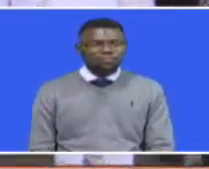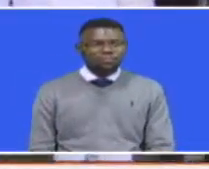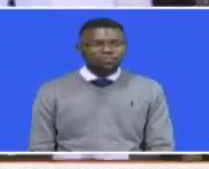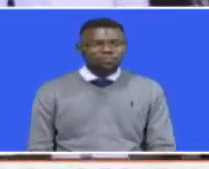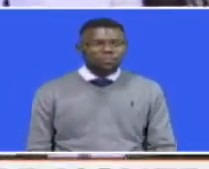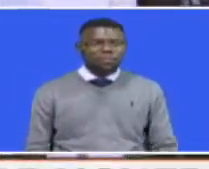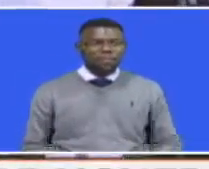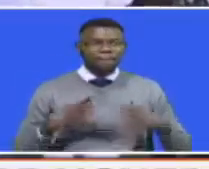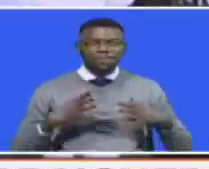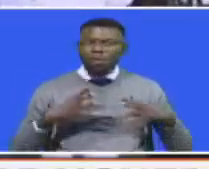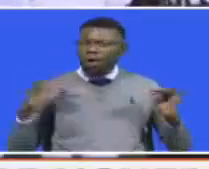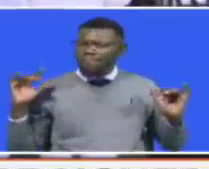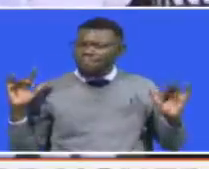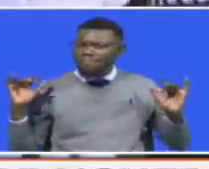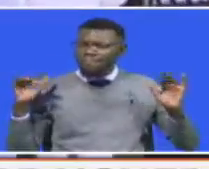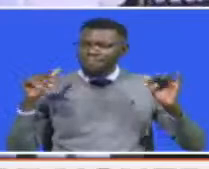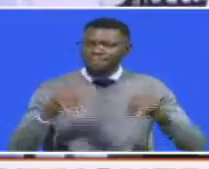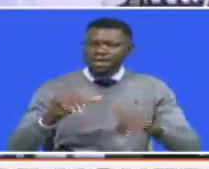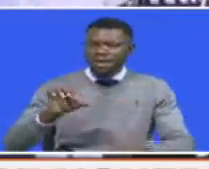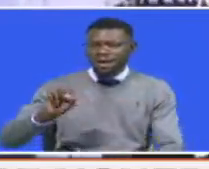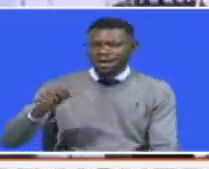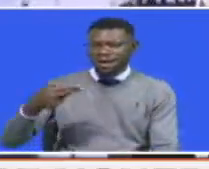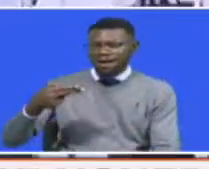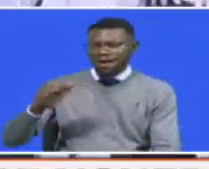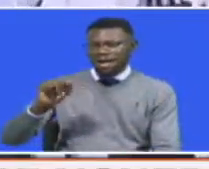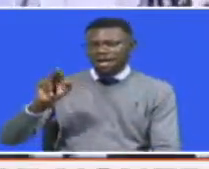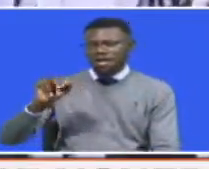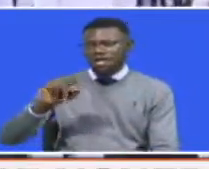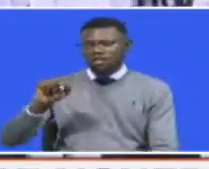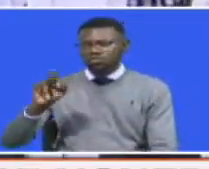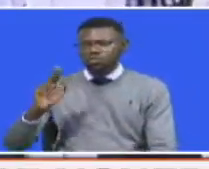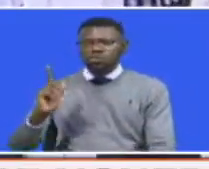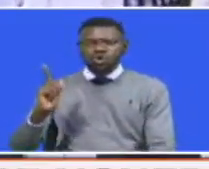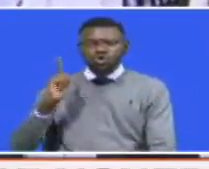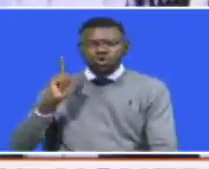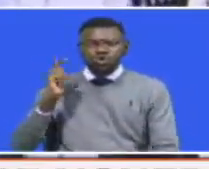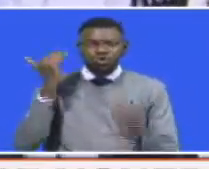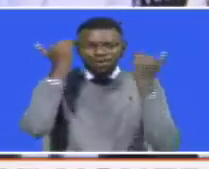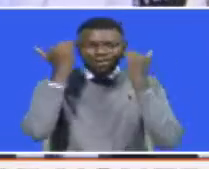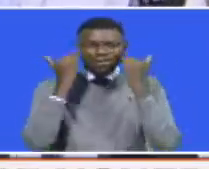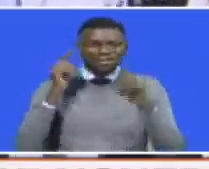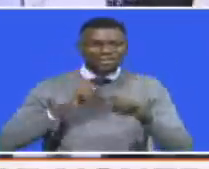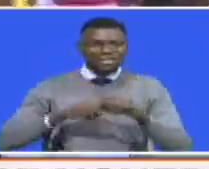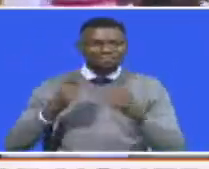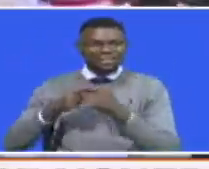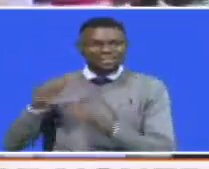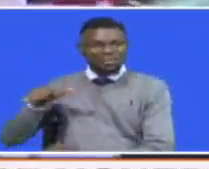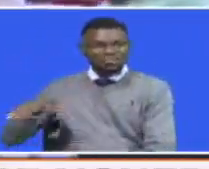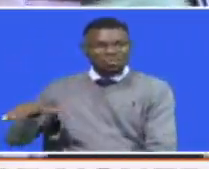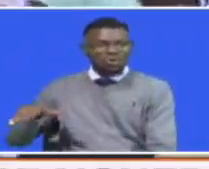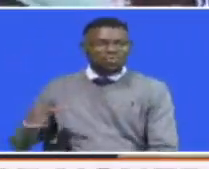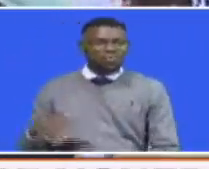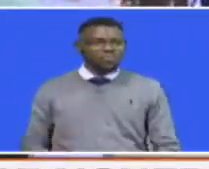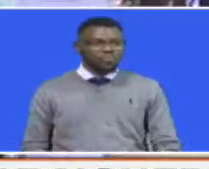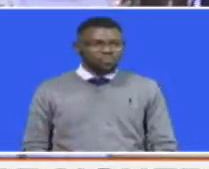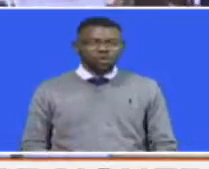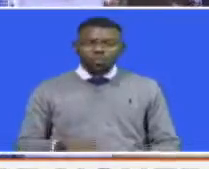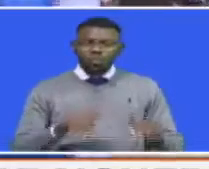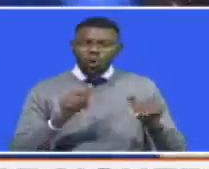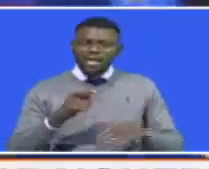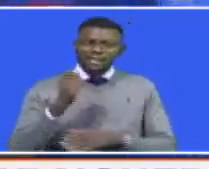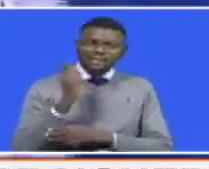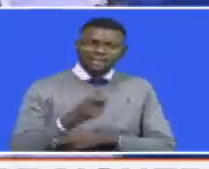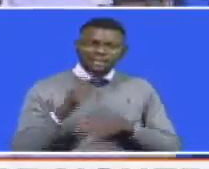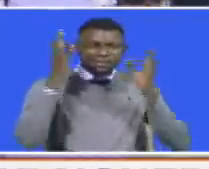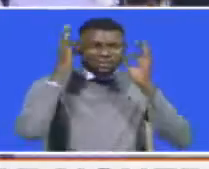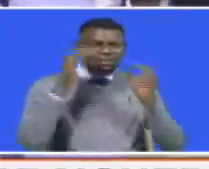Followers and supporters started milling at the Shanzu law courts from as early as 6 in the morning. The much-anticipated ruling on whether